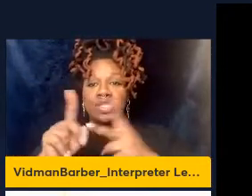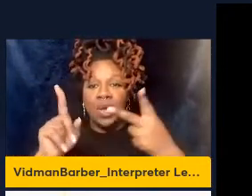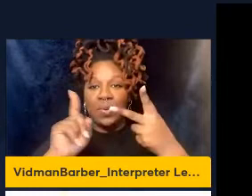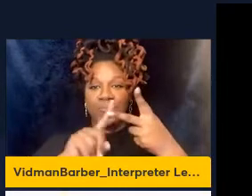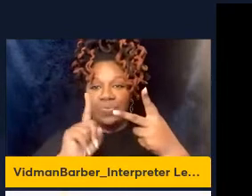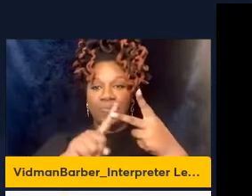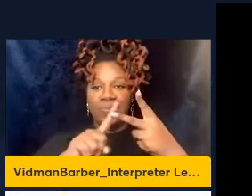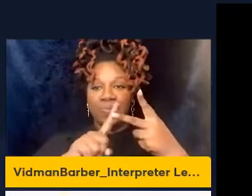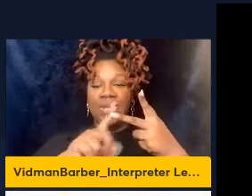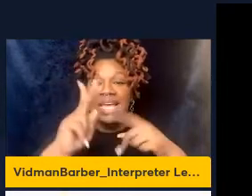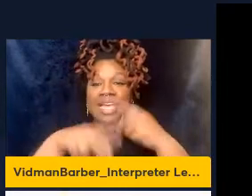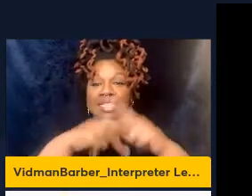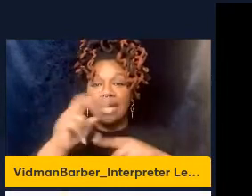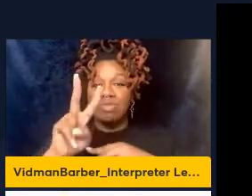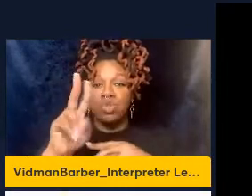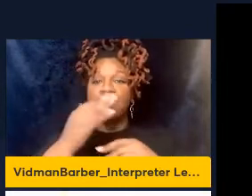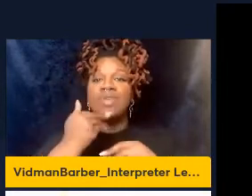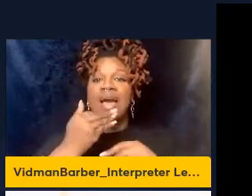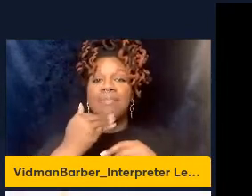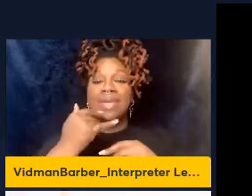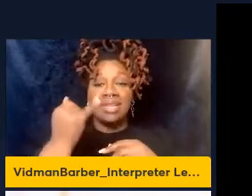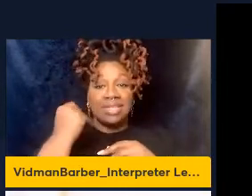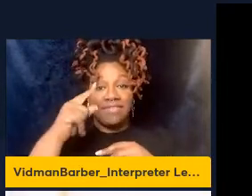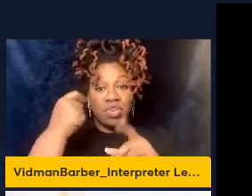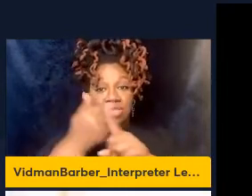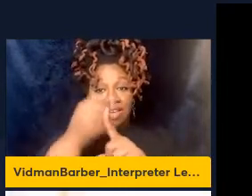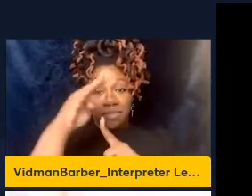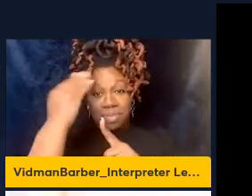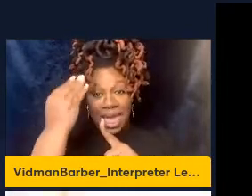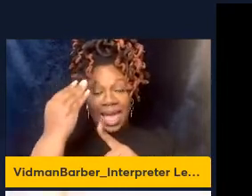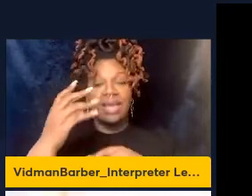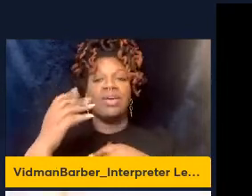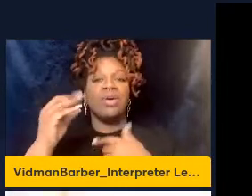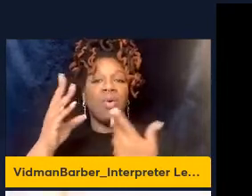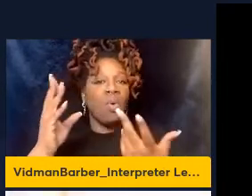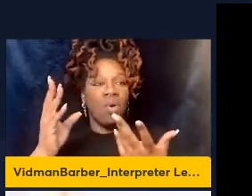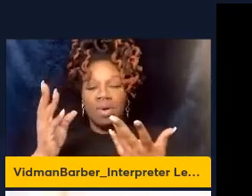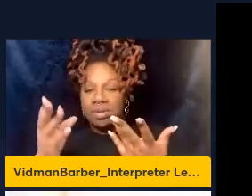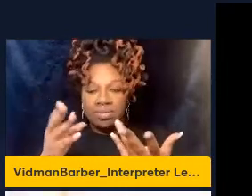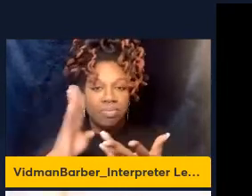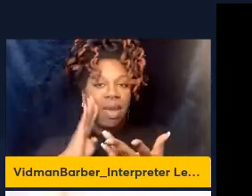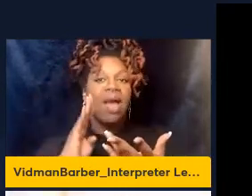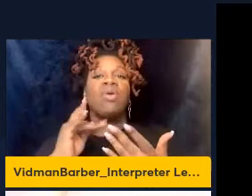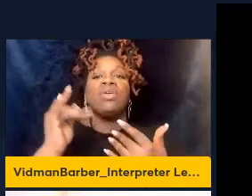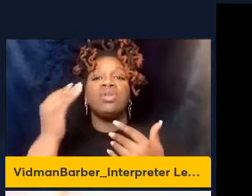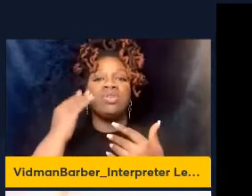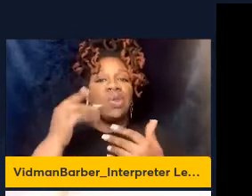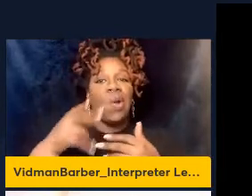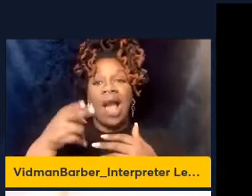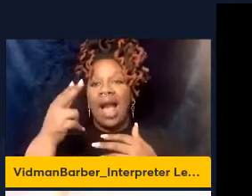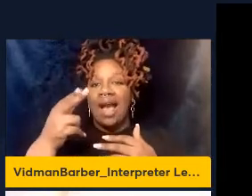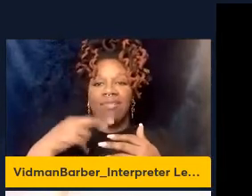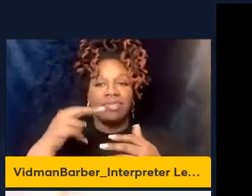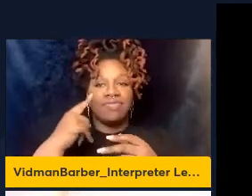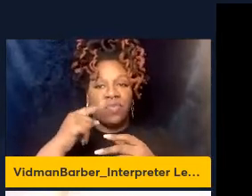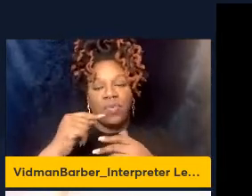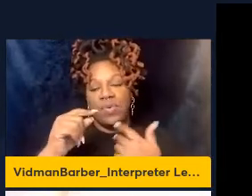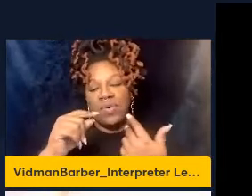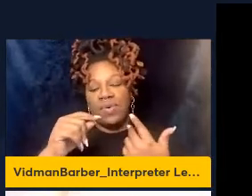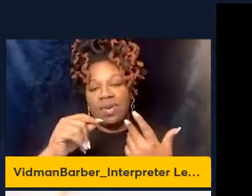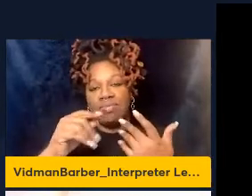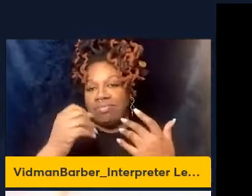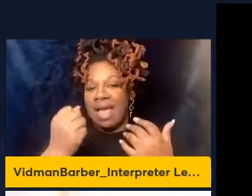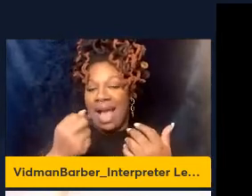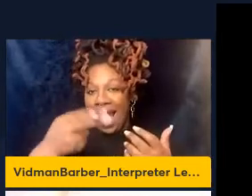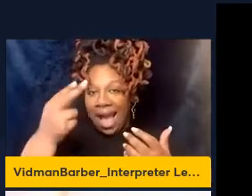are Black or African American, then obviously you understand that there are very, very high rates of type 2 diabetes. Sometimes I call it T2D for short, in our